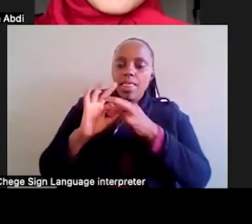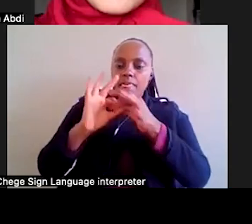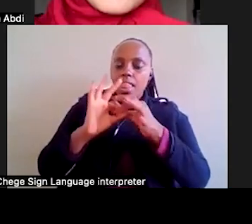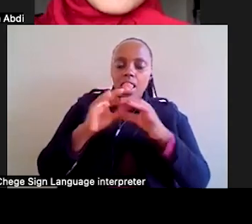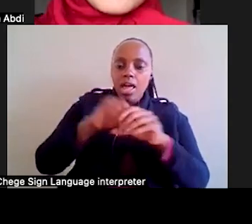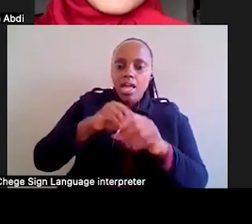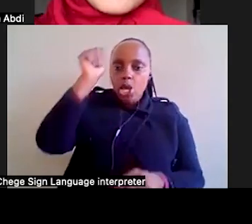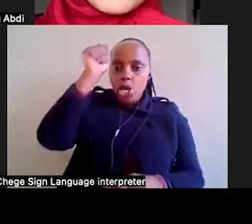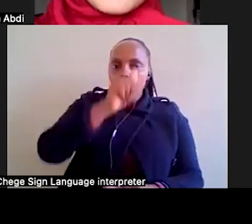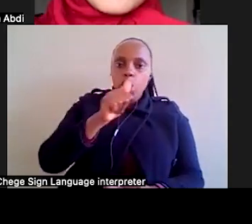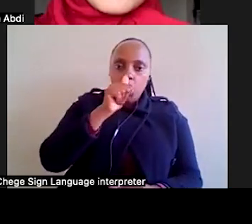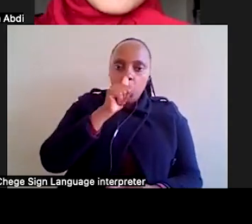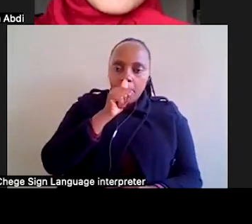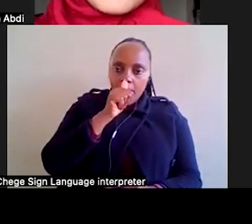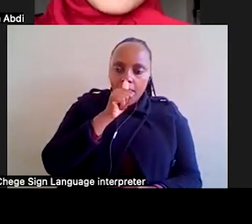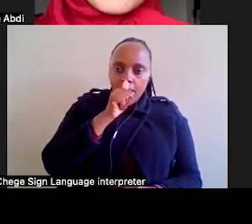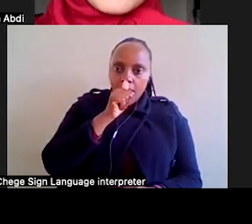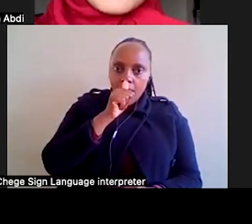Ethiopia